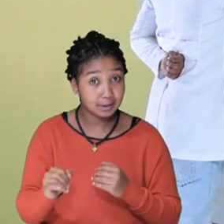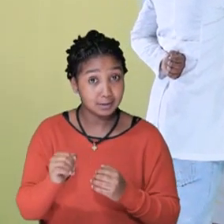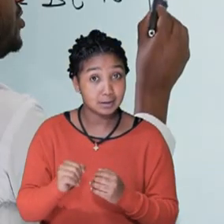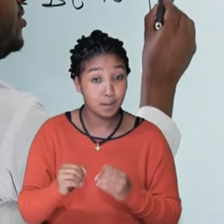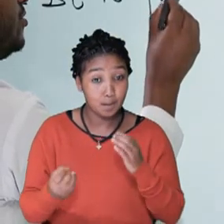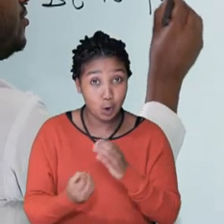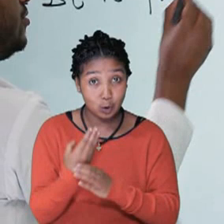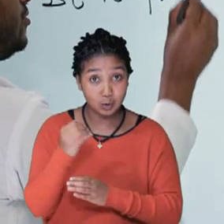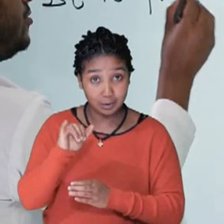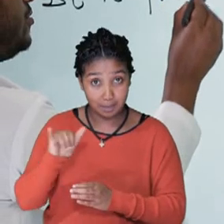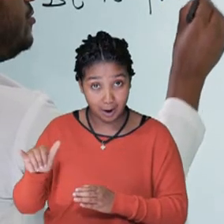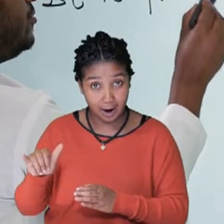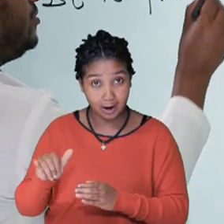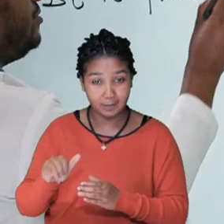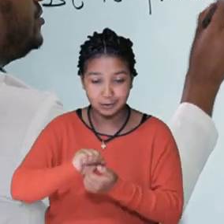produced